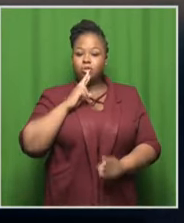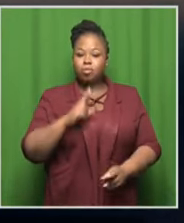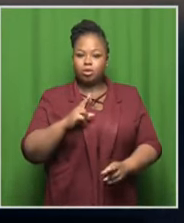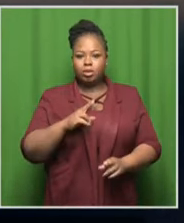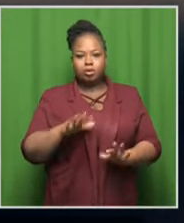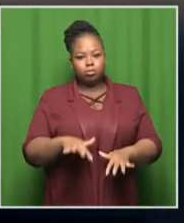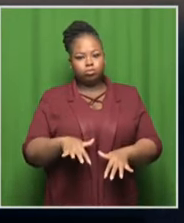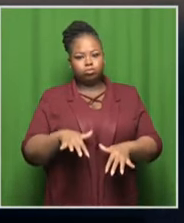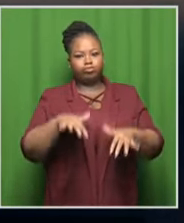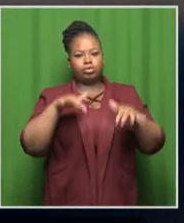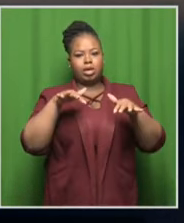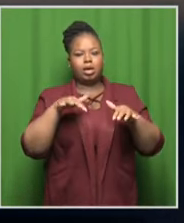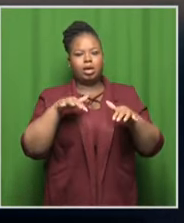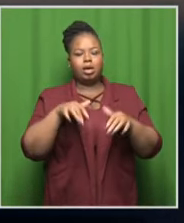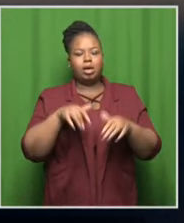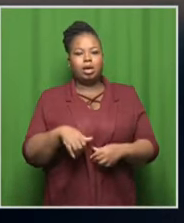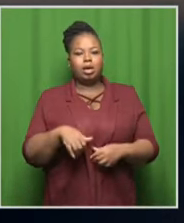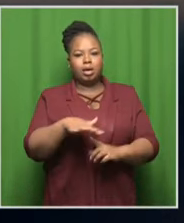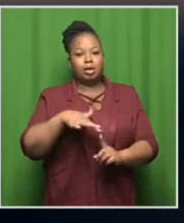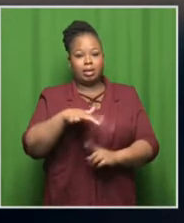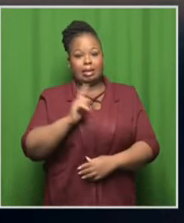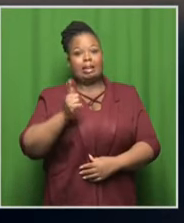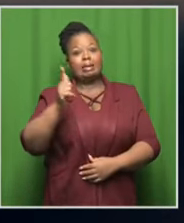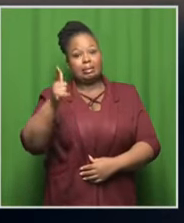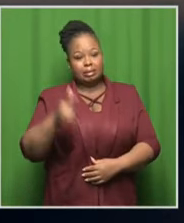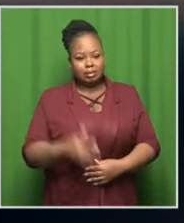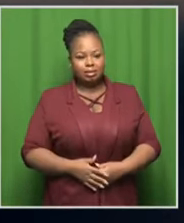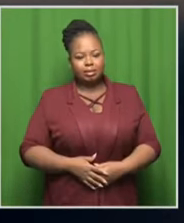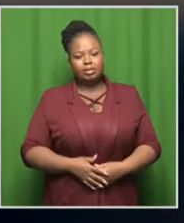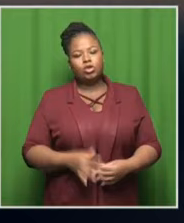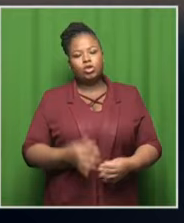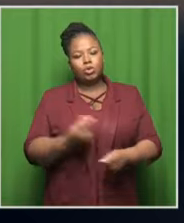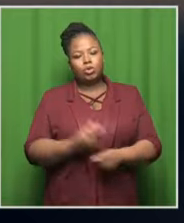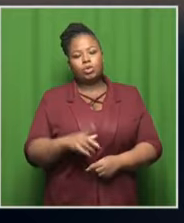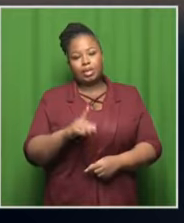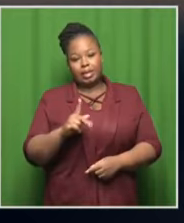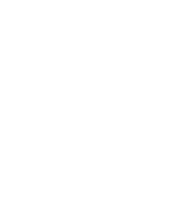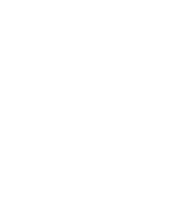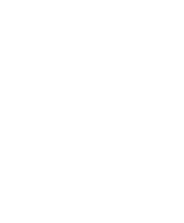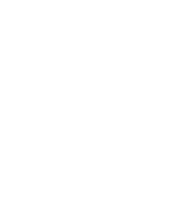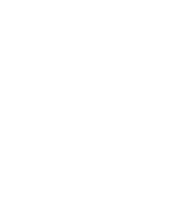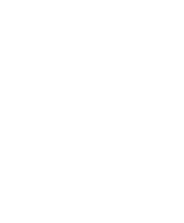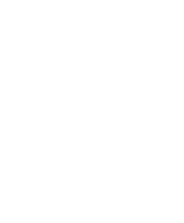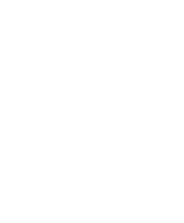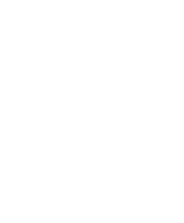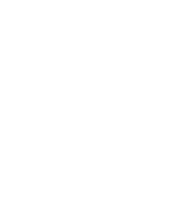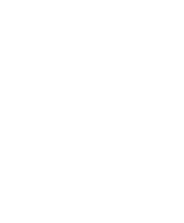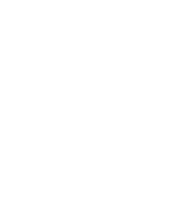flooding situation later. So that's where we'll leave it with Kim Daniels in Kubeha.